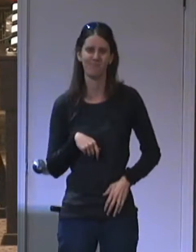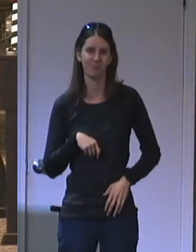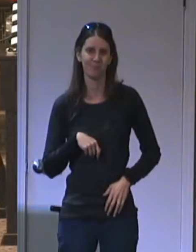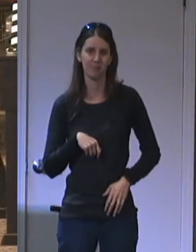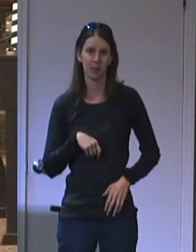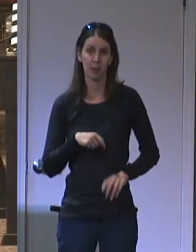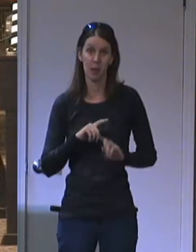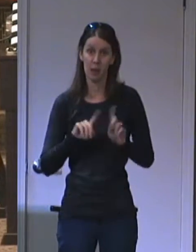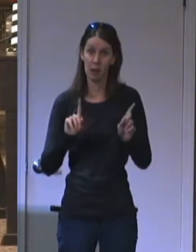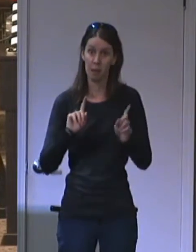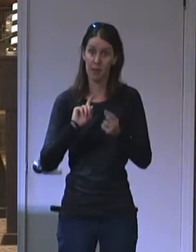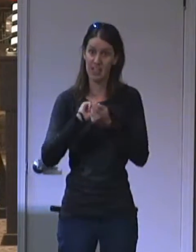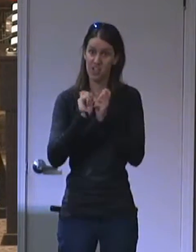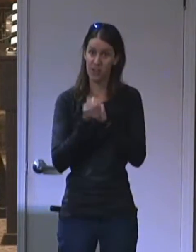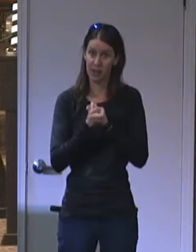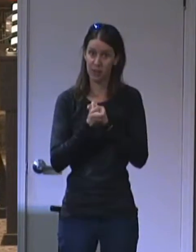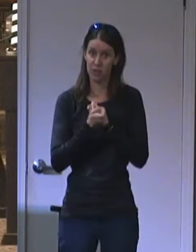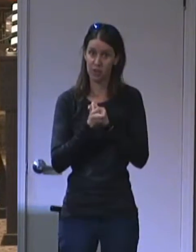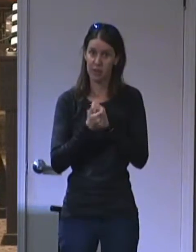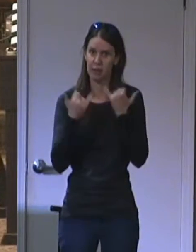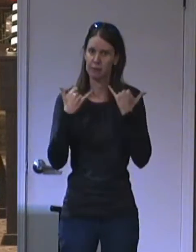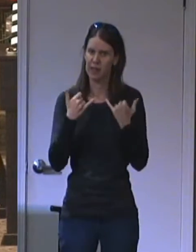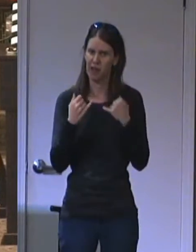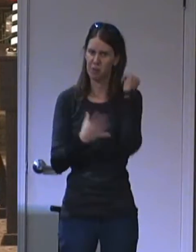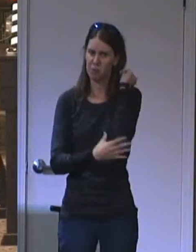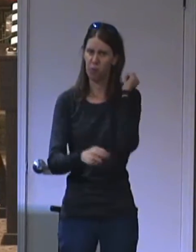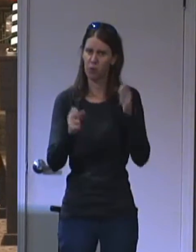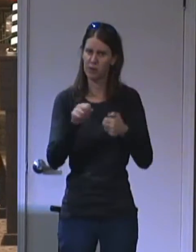took a lot of abuse.